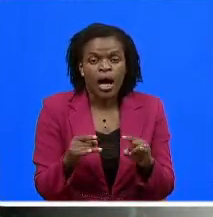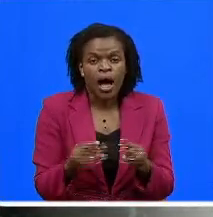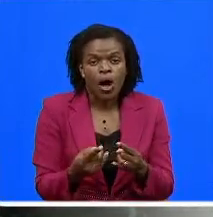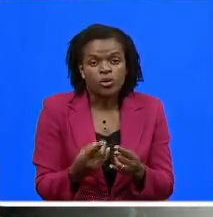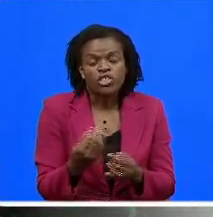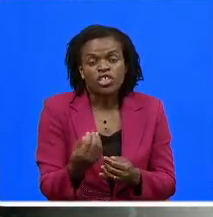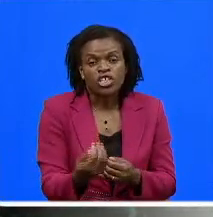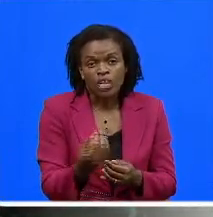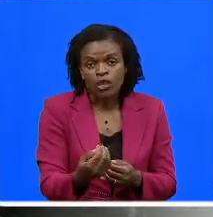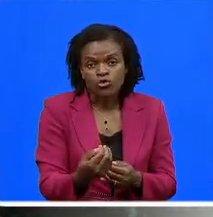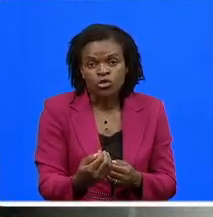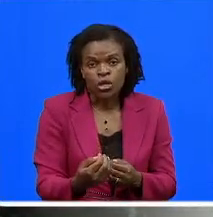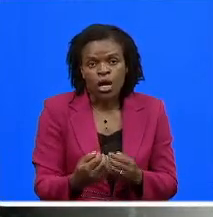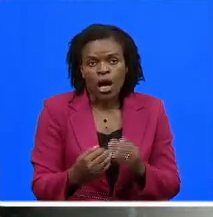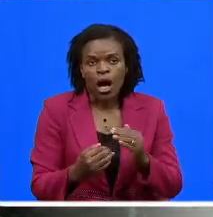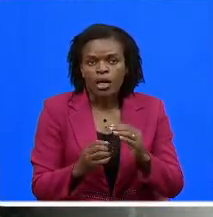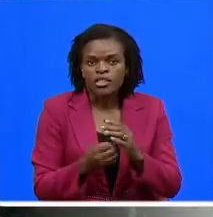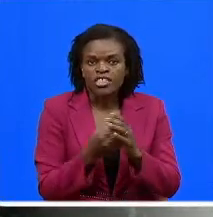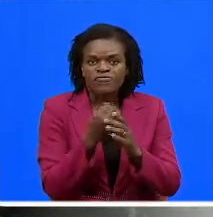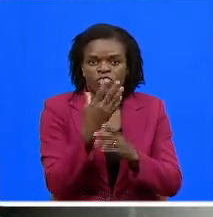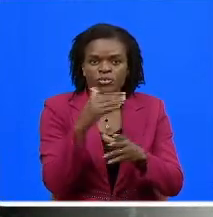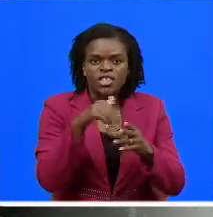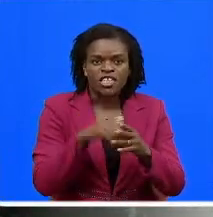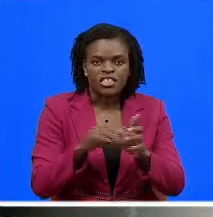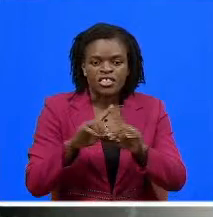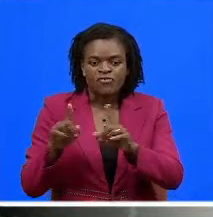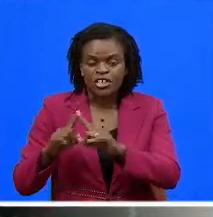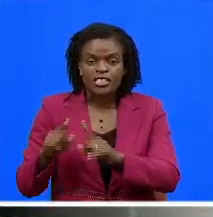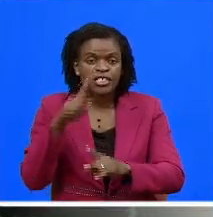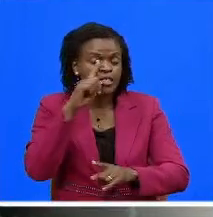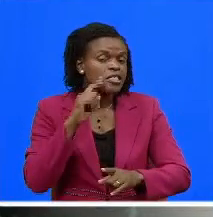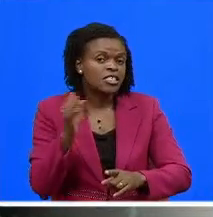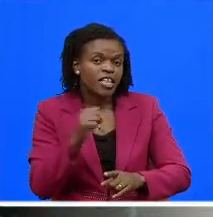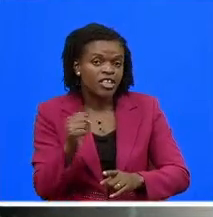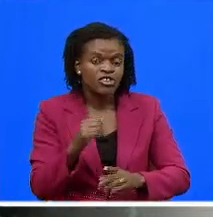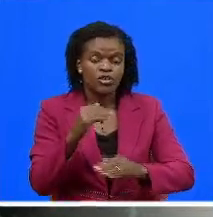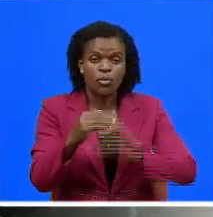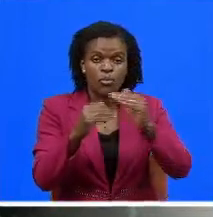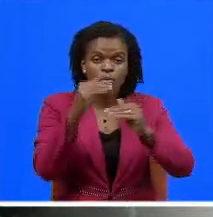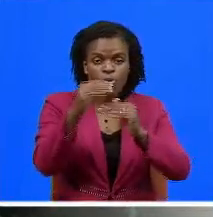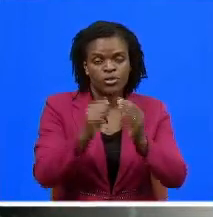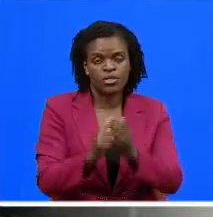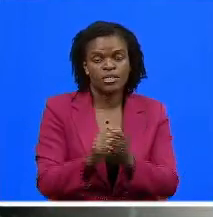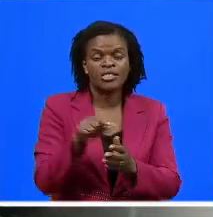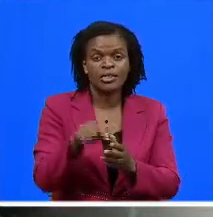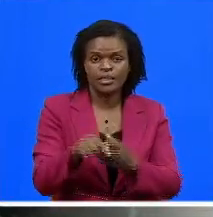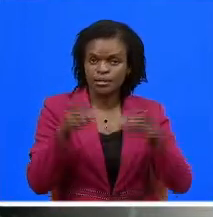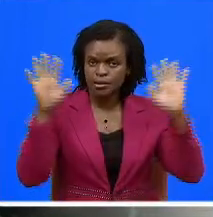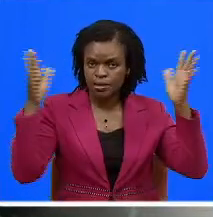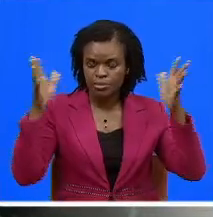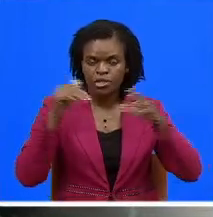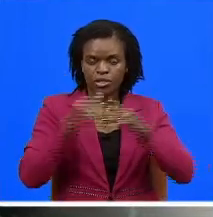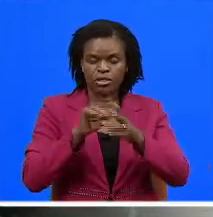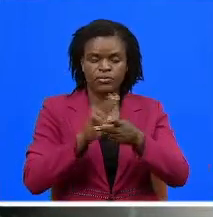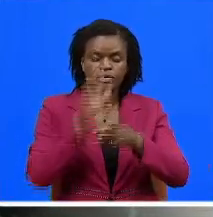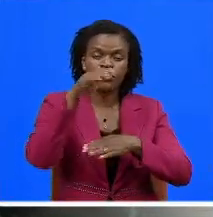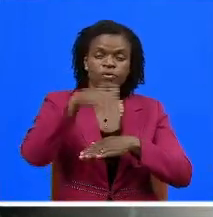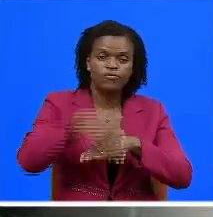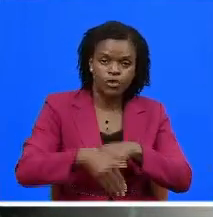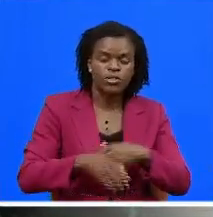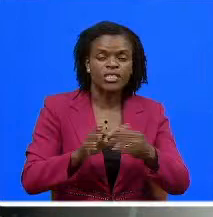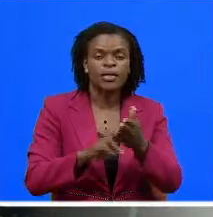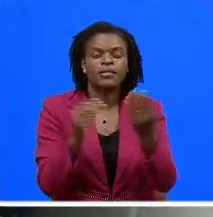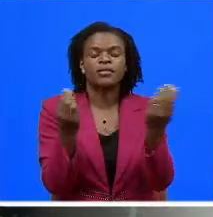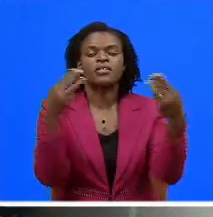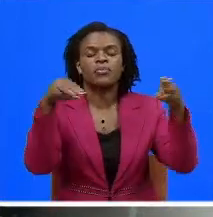can definitely look forward to. And looking at 2024, the celebrations are taking place in the resort town of Victoria Falls, where the President